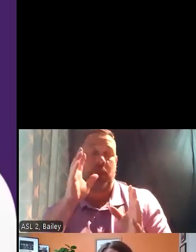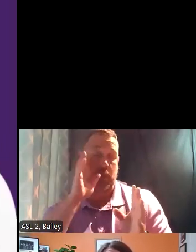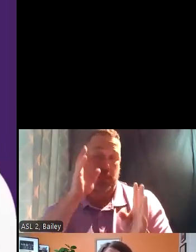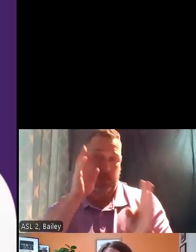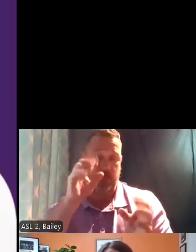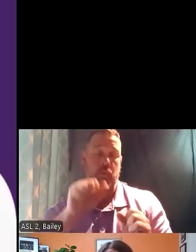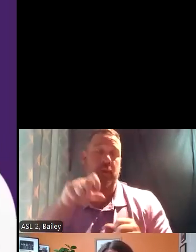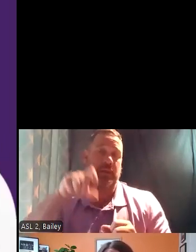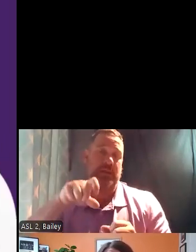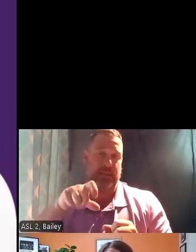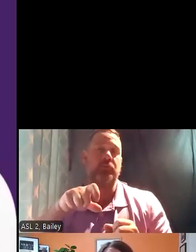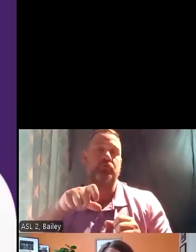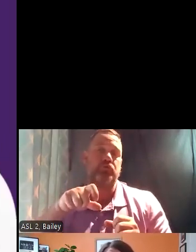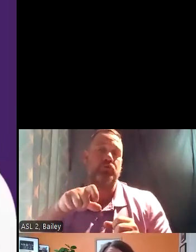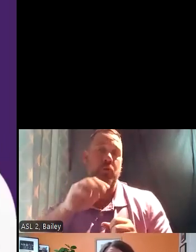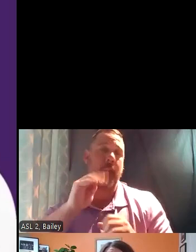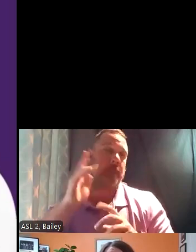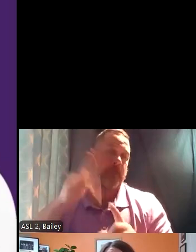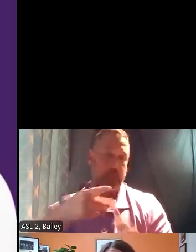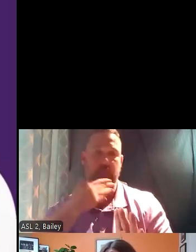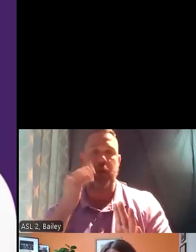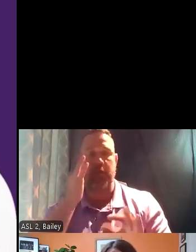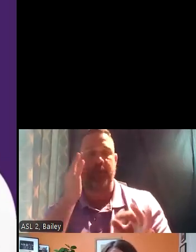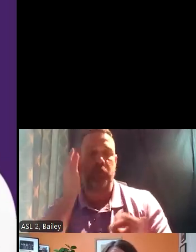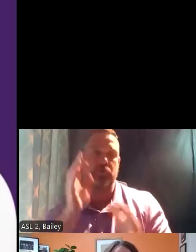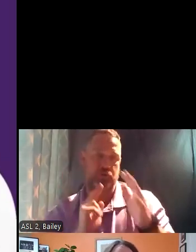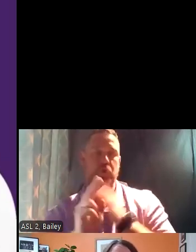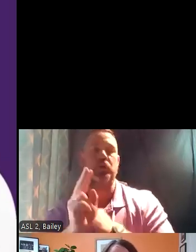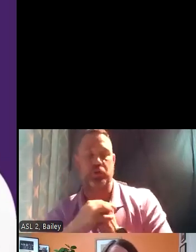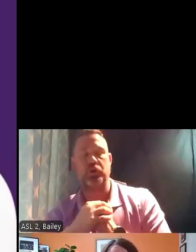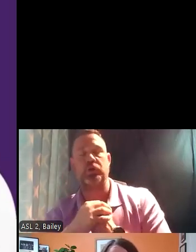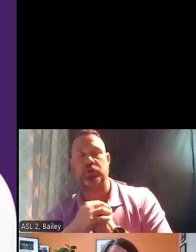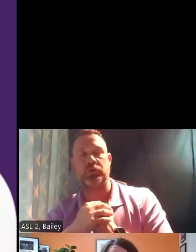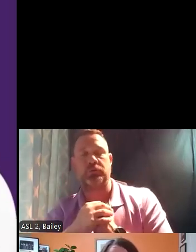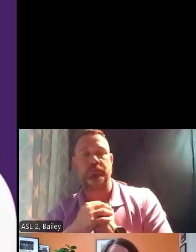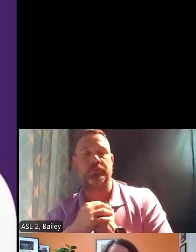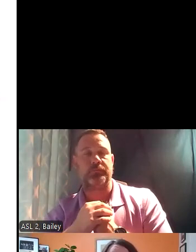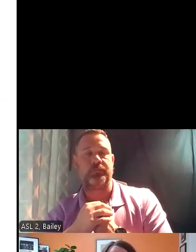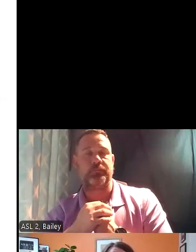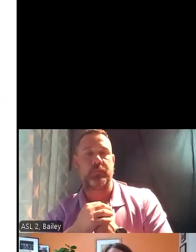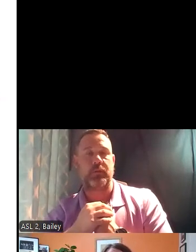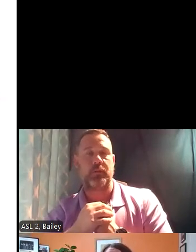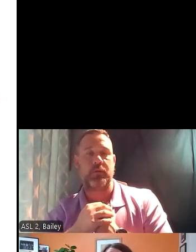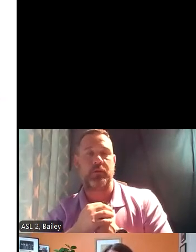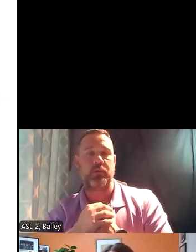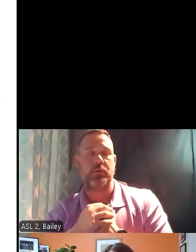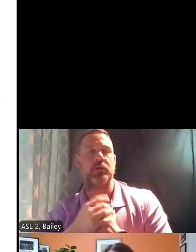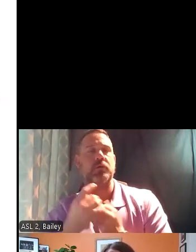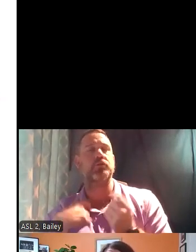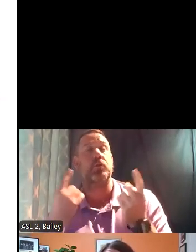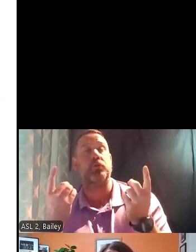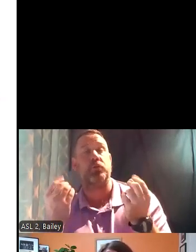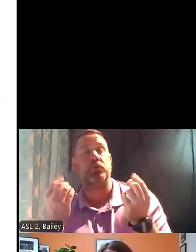our need to map a better future for dementia care navigation. Next slide, please. So what we